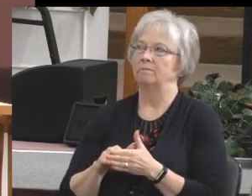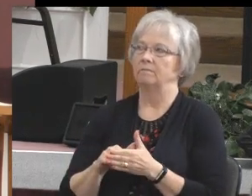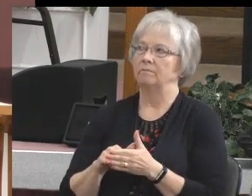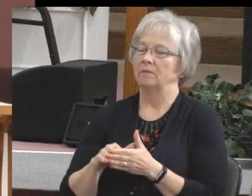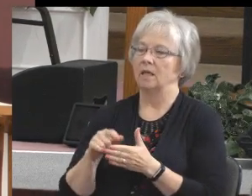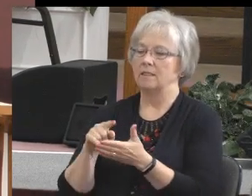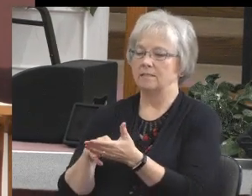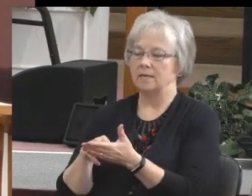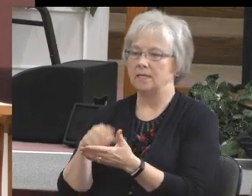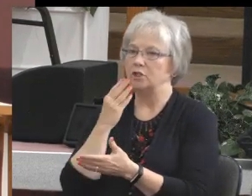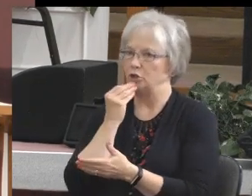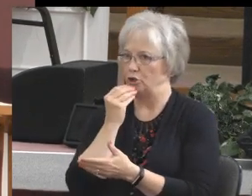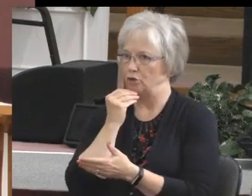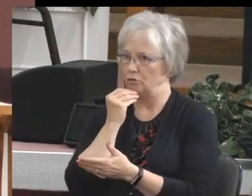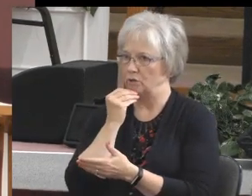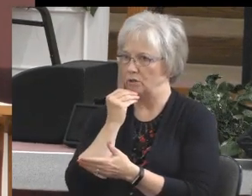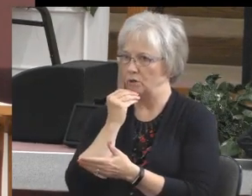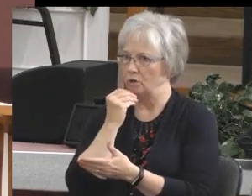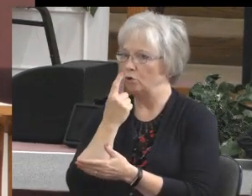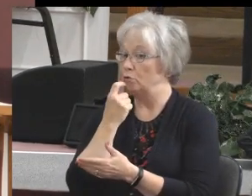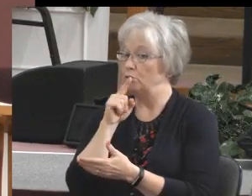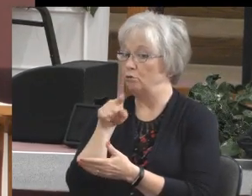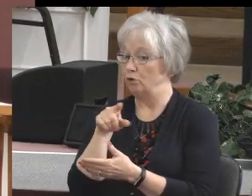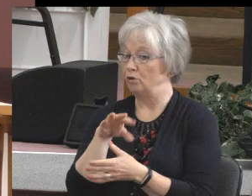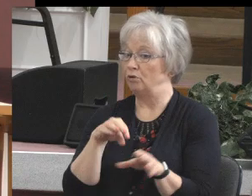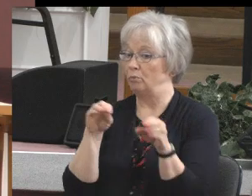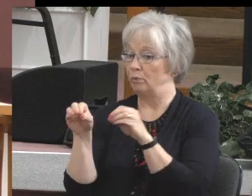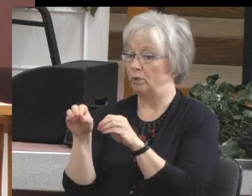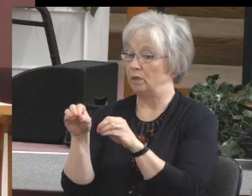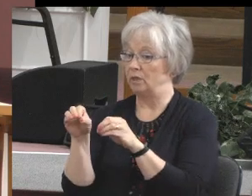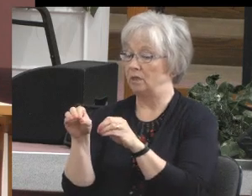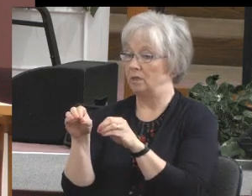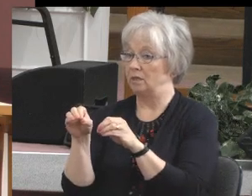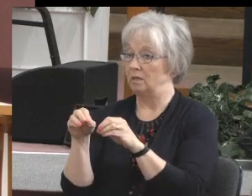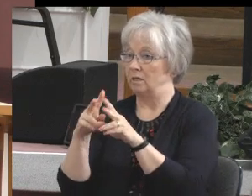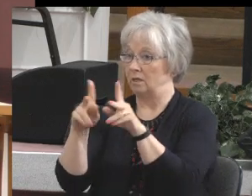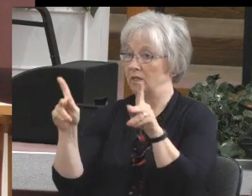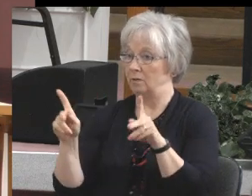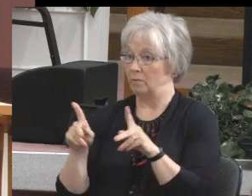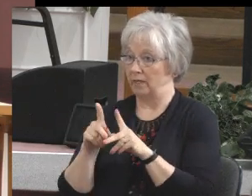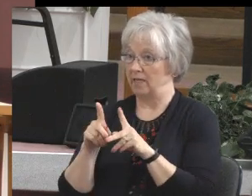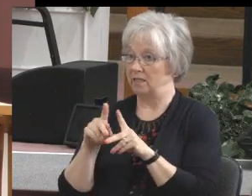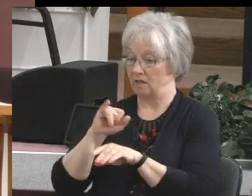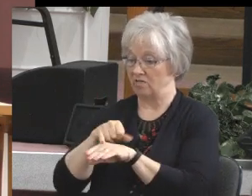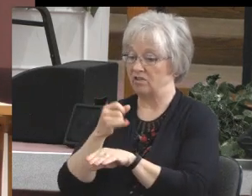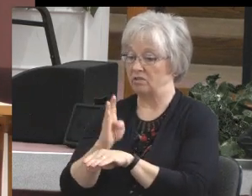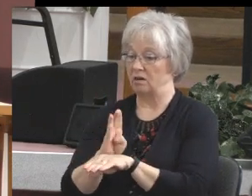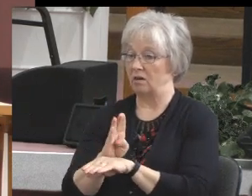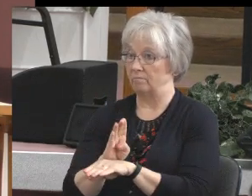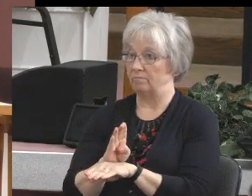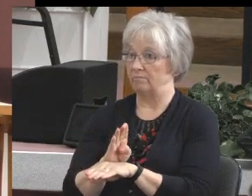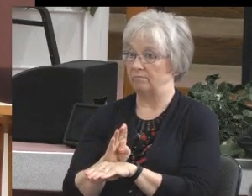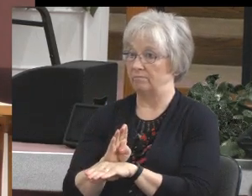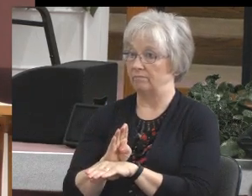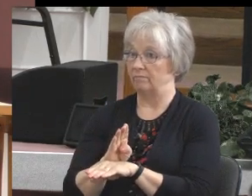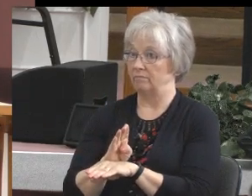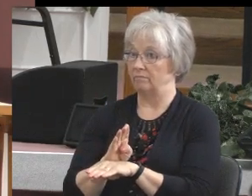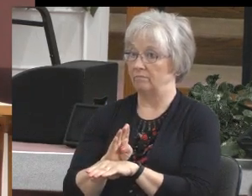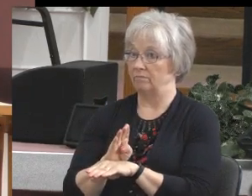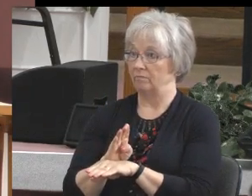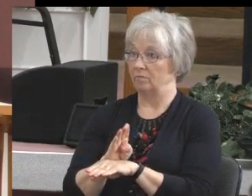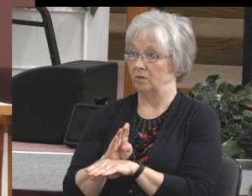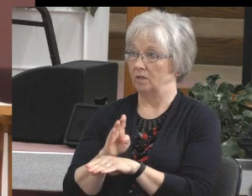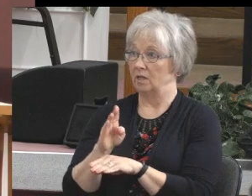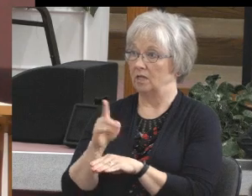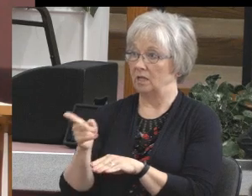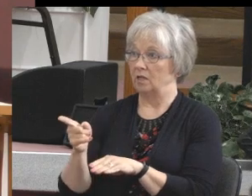There are certain Jews whom you have appointed, their position, their job. These are some of the ones